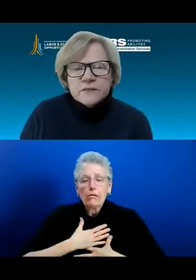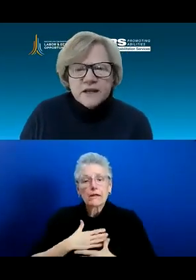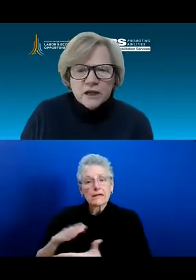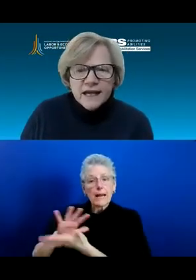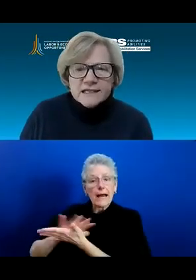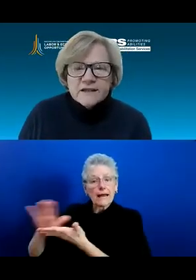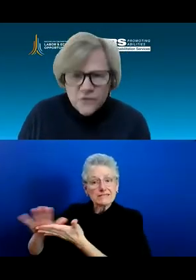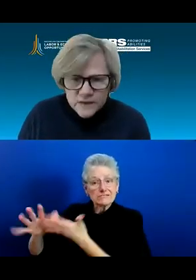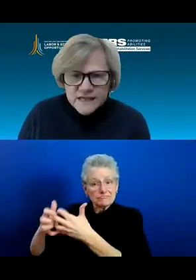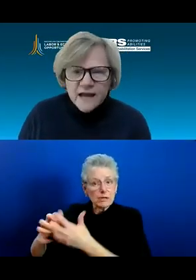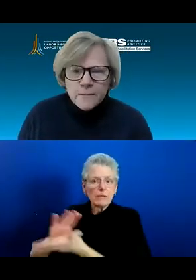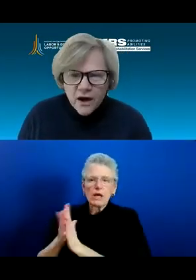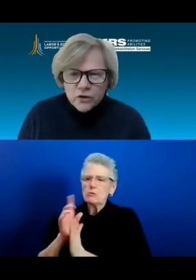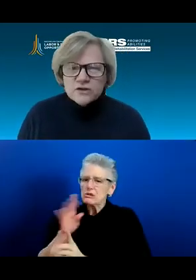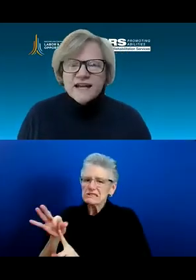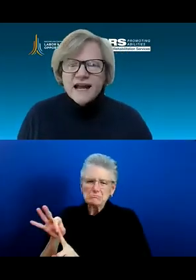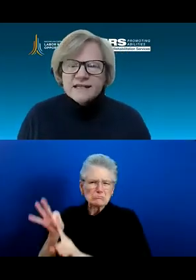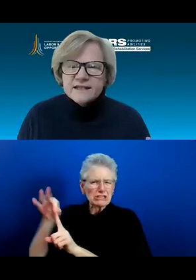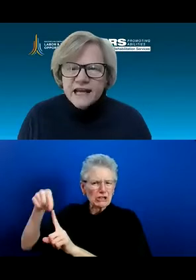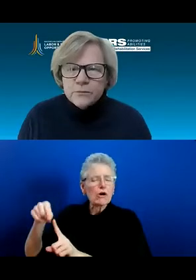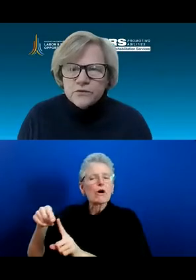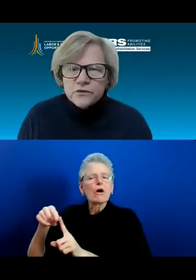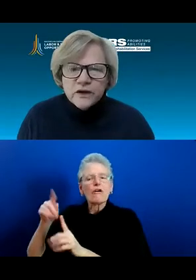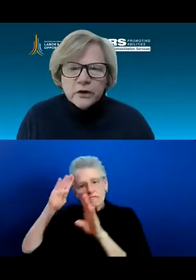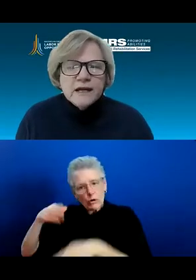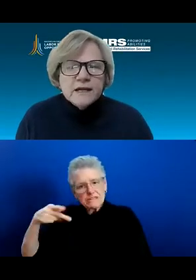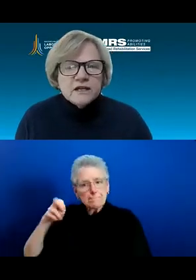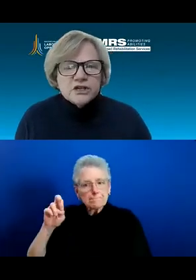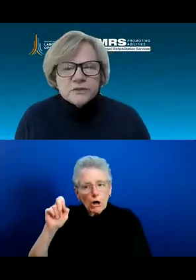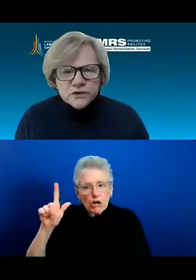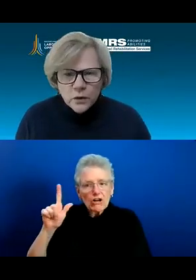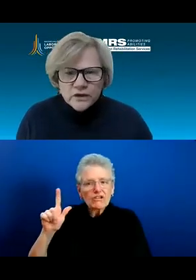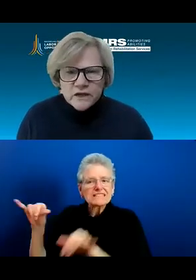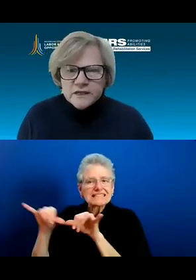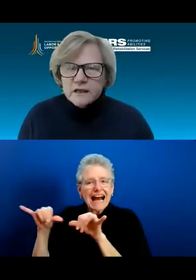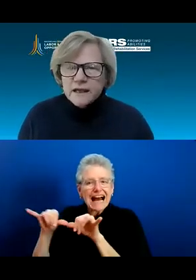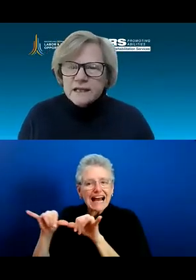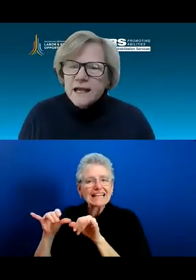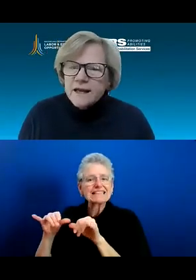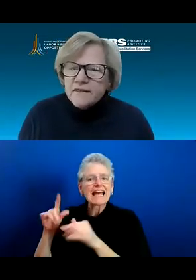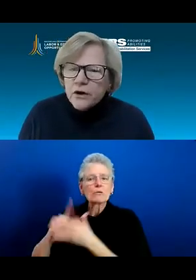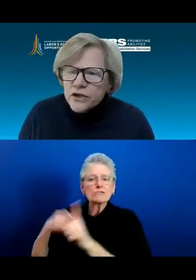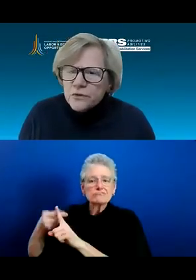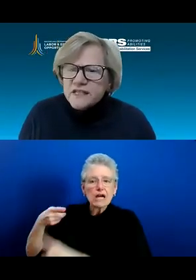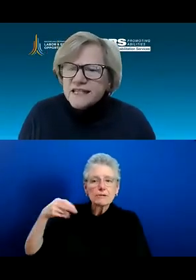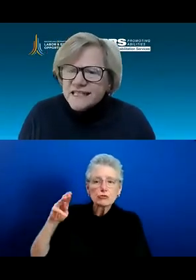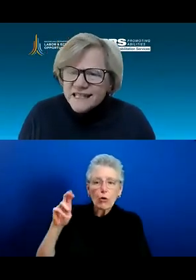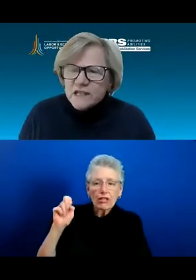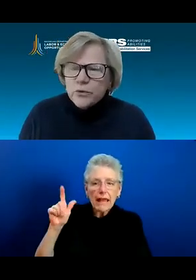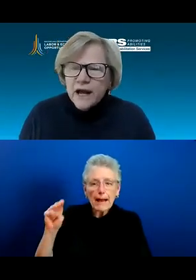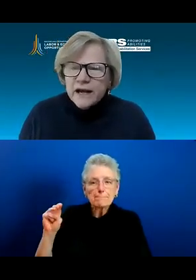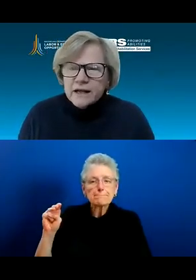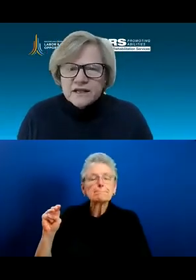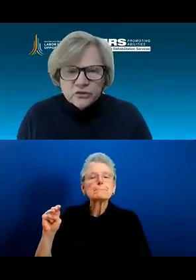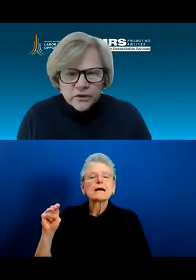very specialized, focusing on the particle size and the type of trigger, such as petroleum distillates that are used in